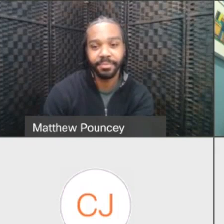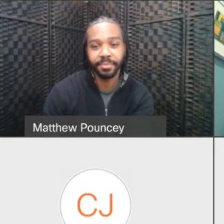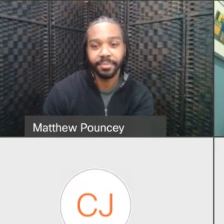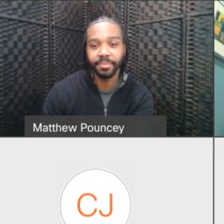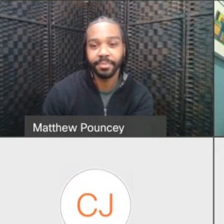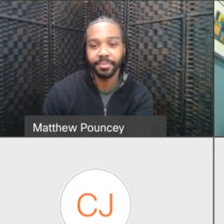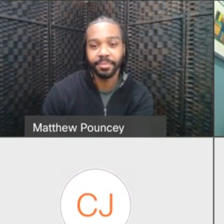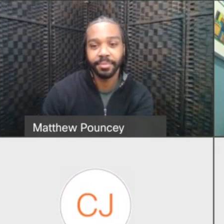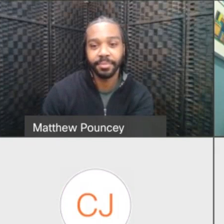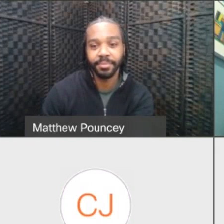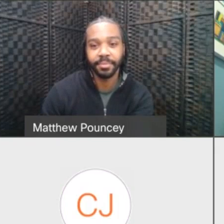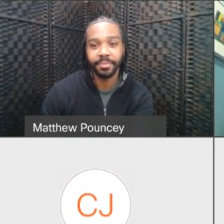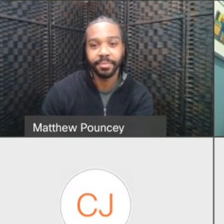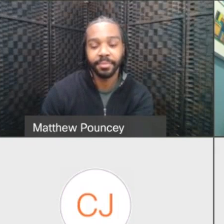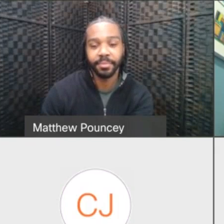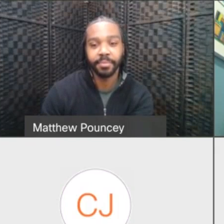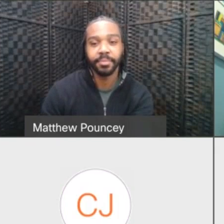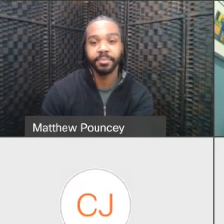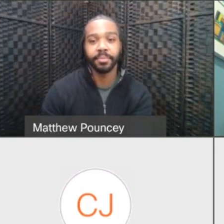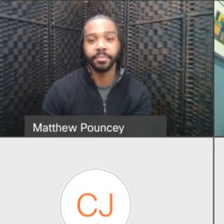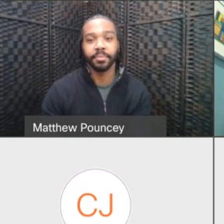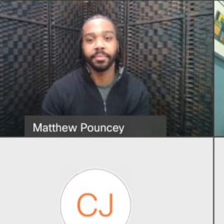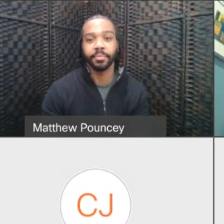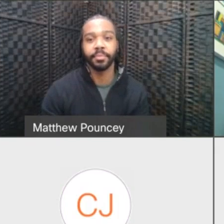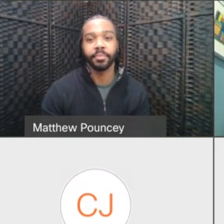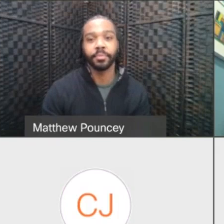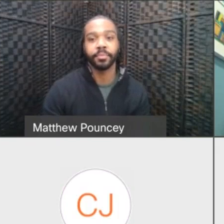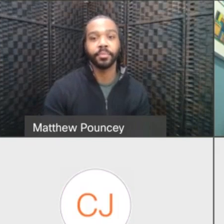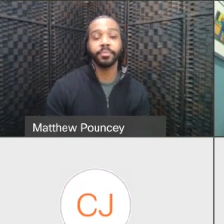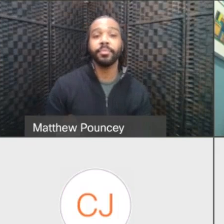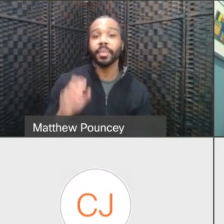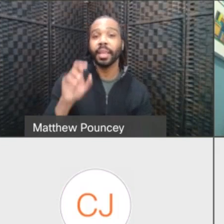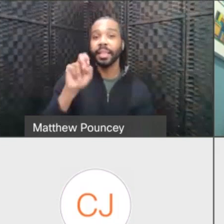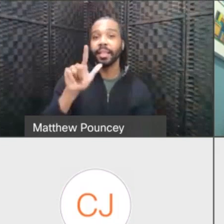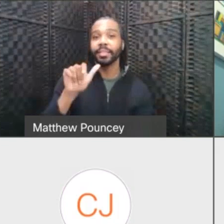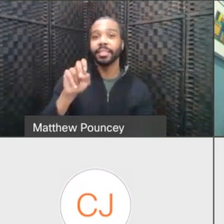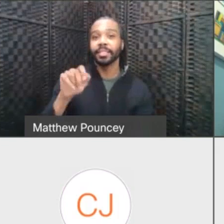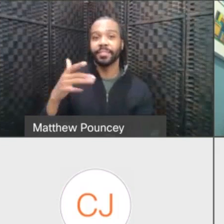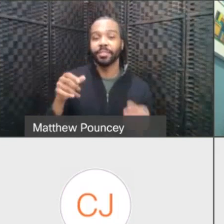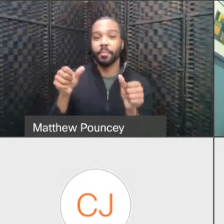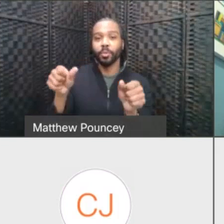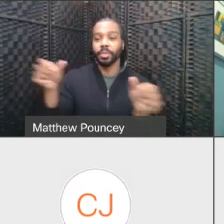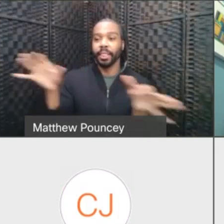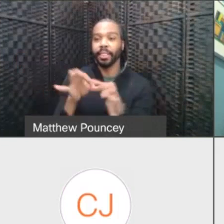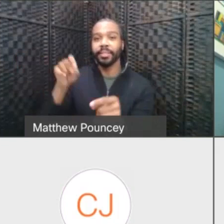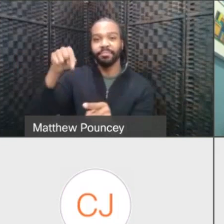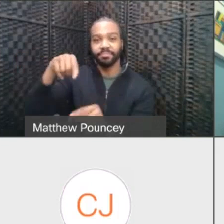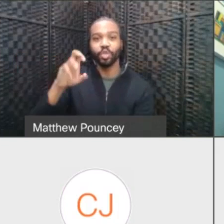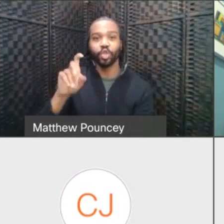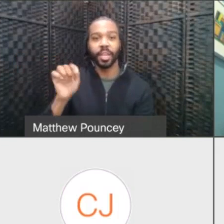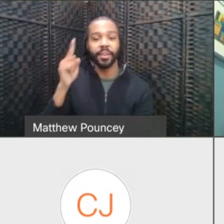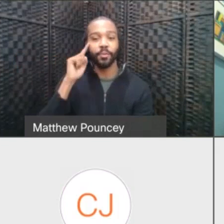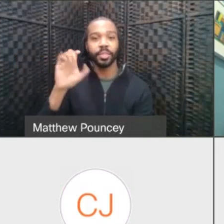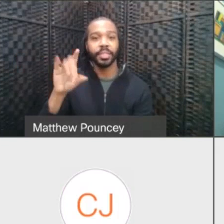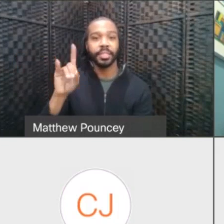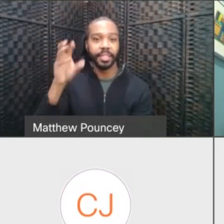So Nelson has posted to the chat a link to the CDC information about that provides